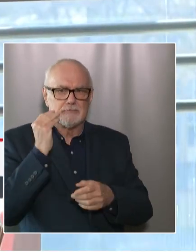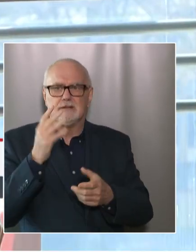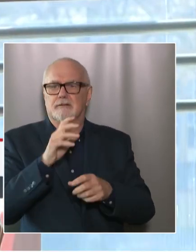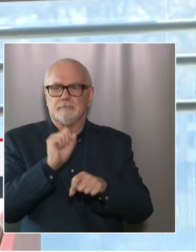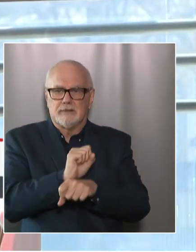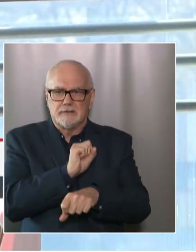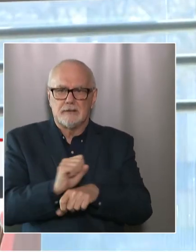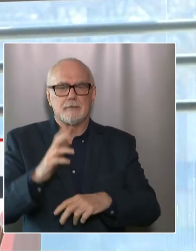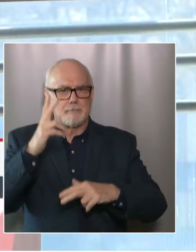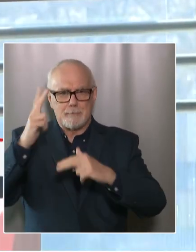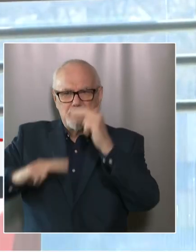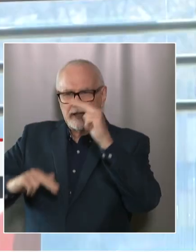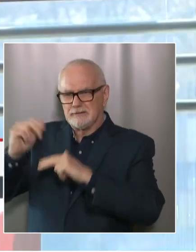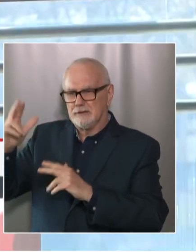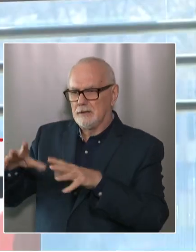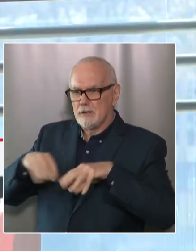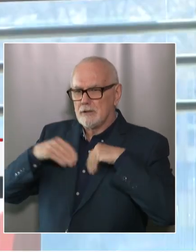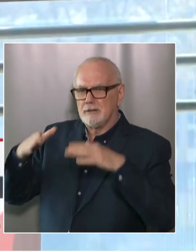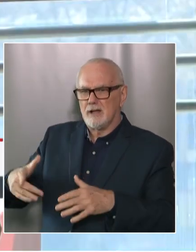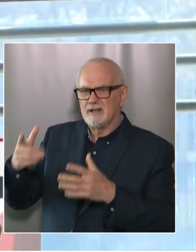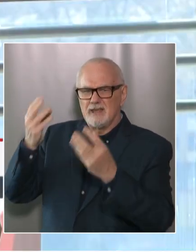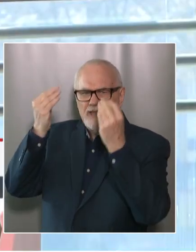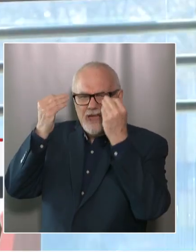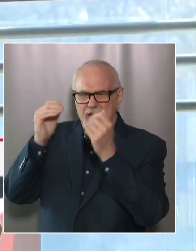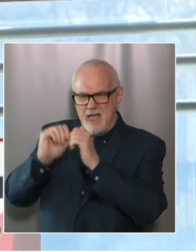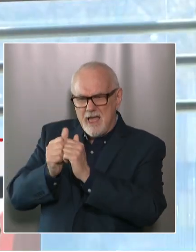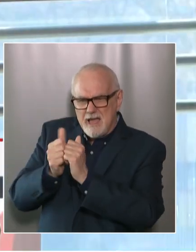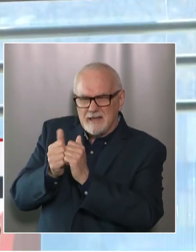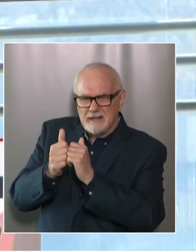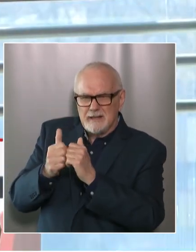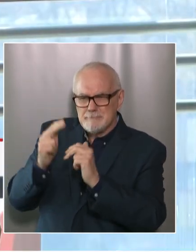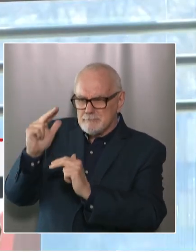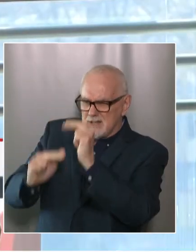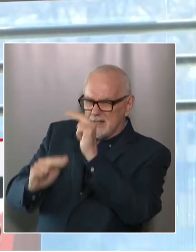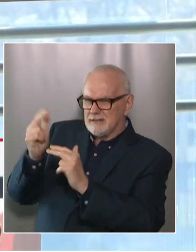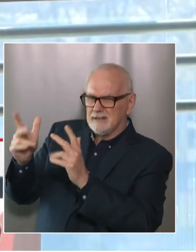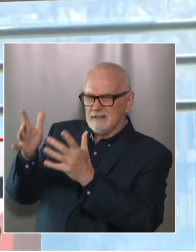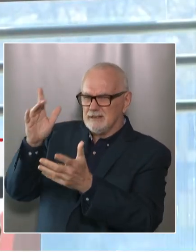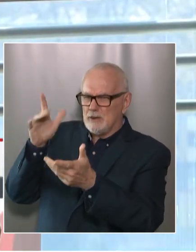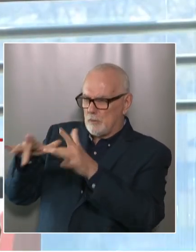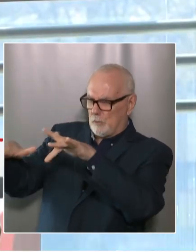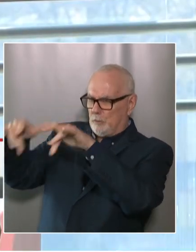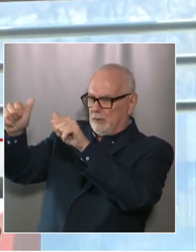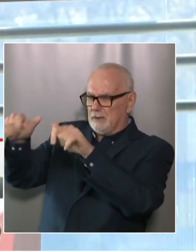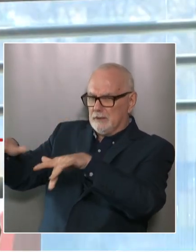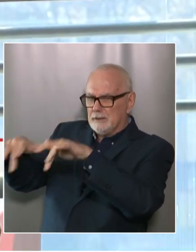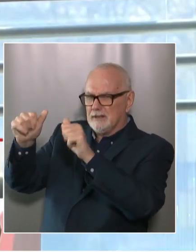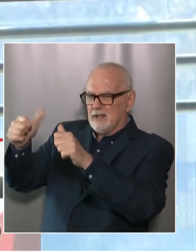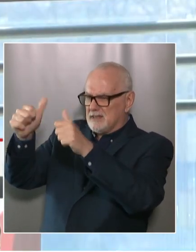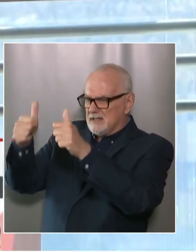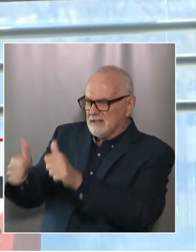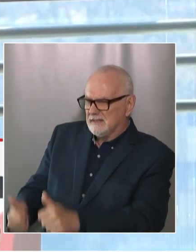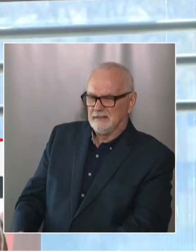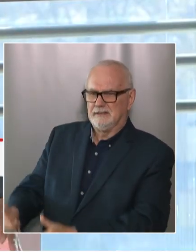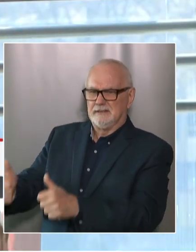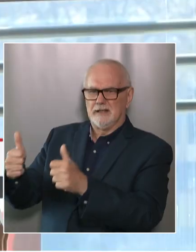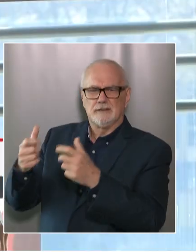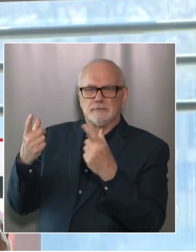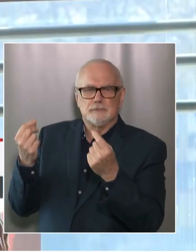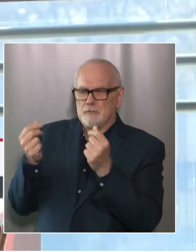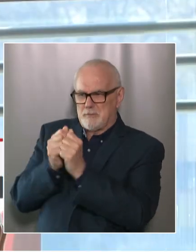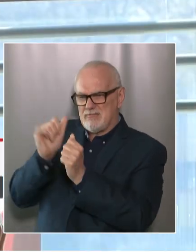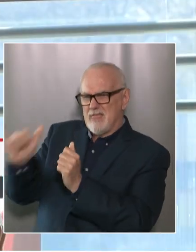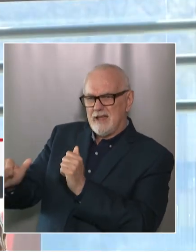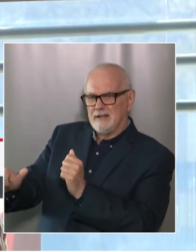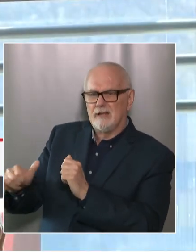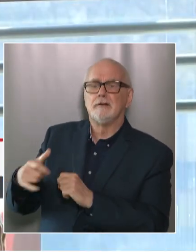buildings. It's going to challenge all of the architects in the room to think about, what do you do with big old grand